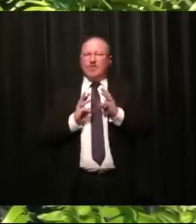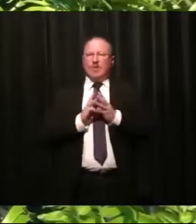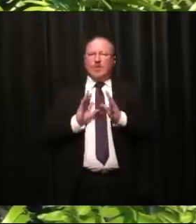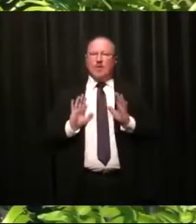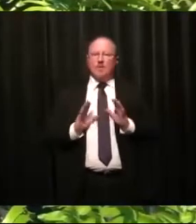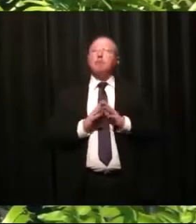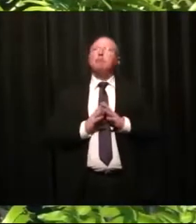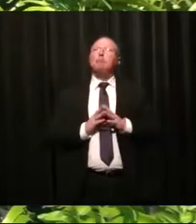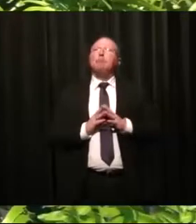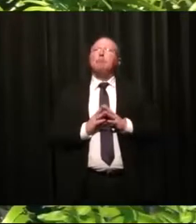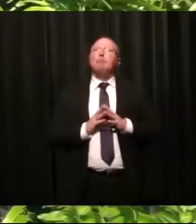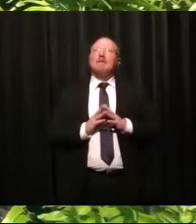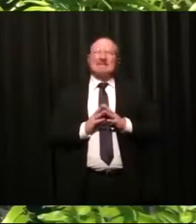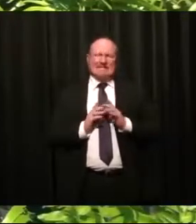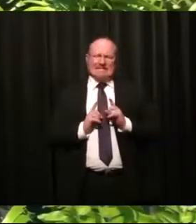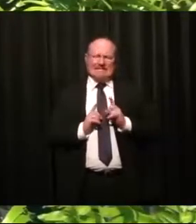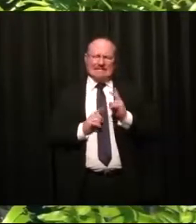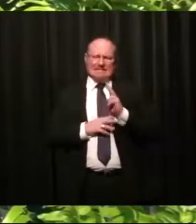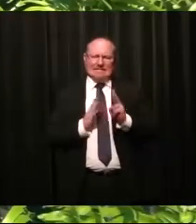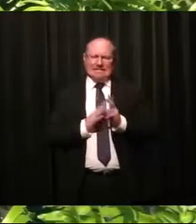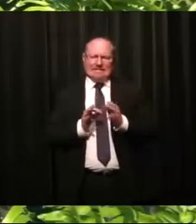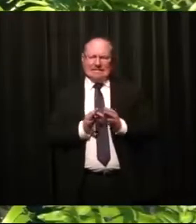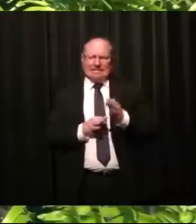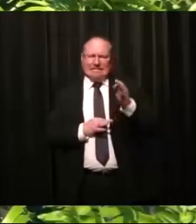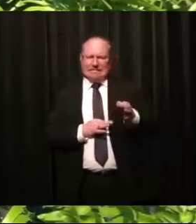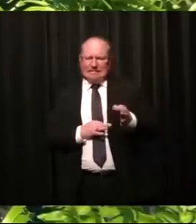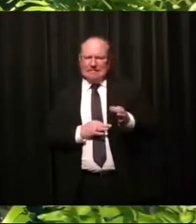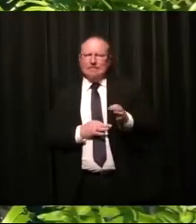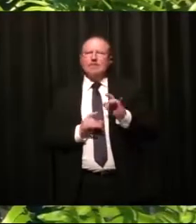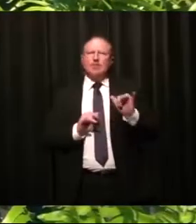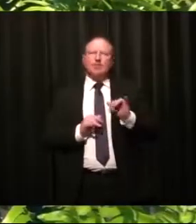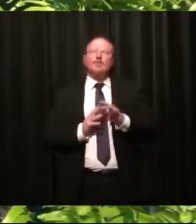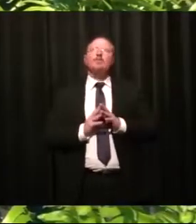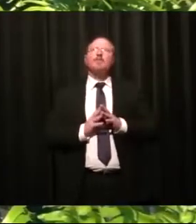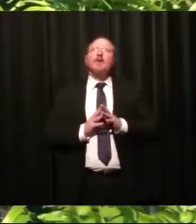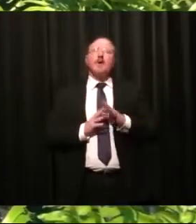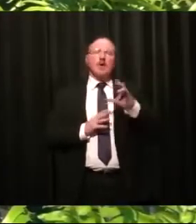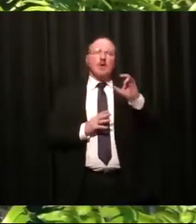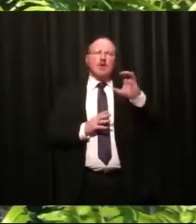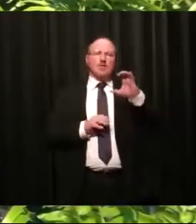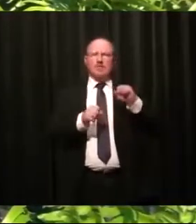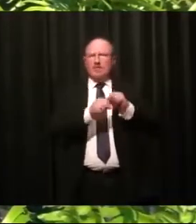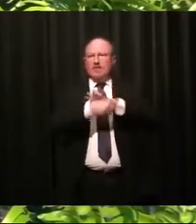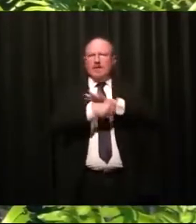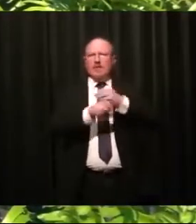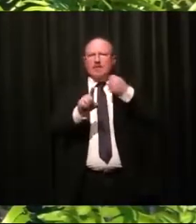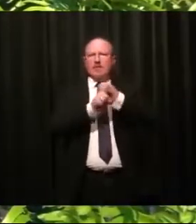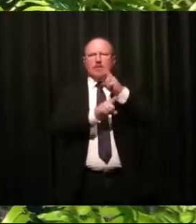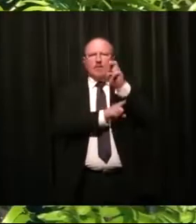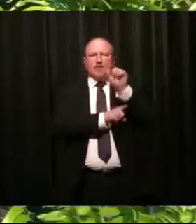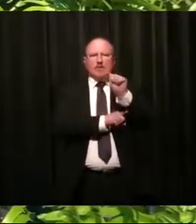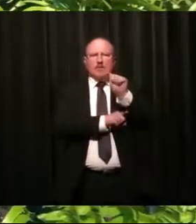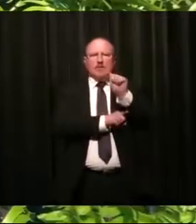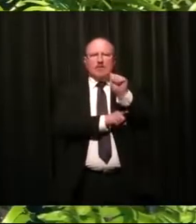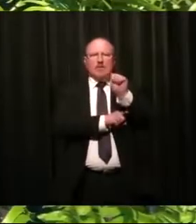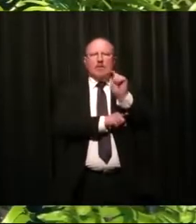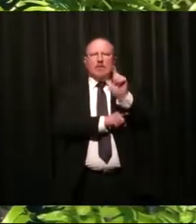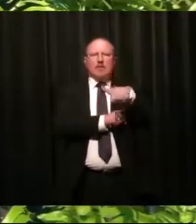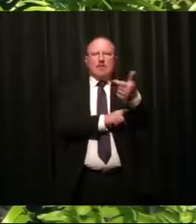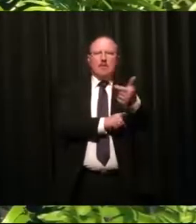due to the weather. Even just a 2-hour delay. Then the coronavirus hit the United